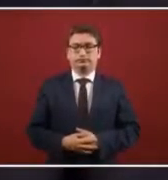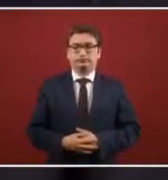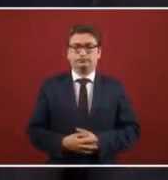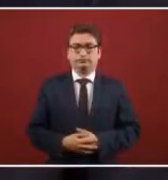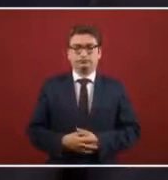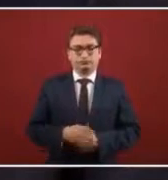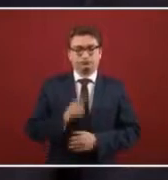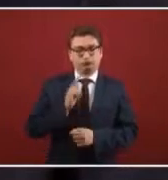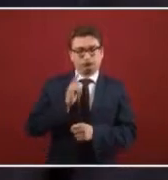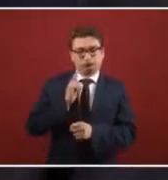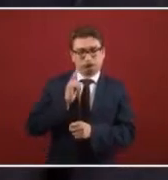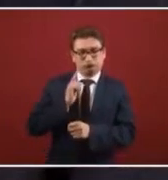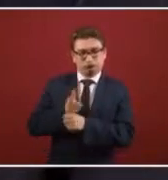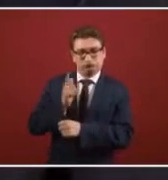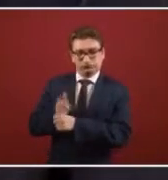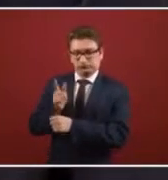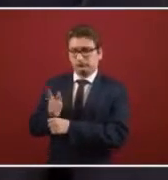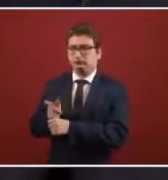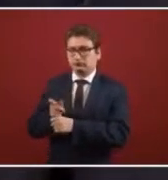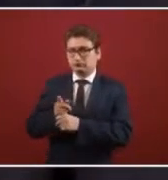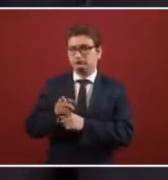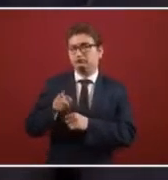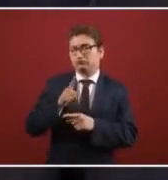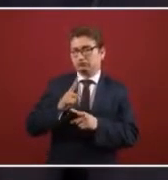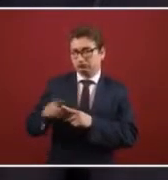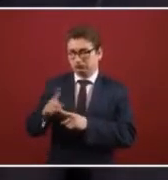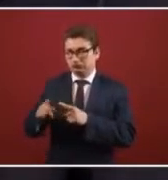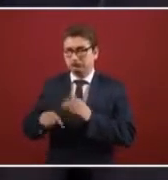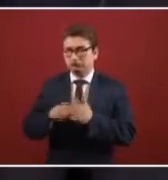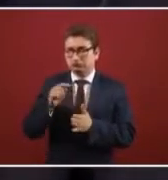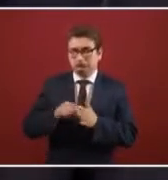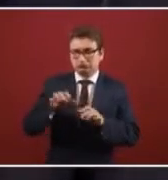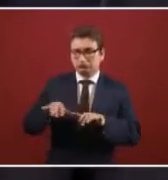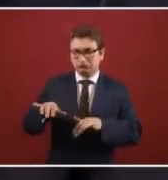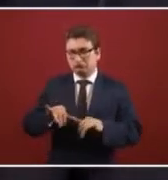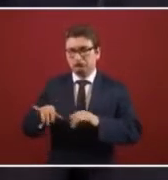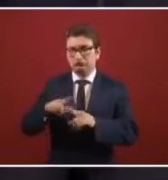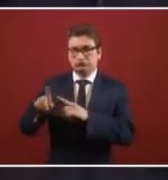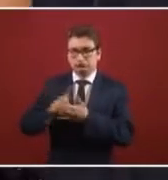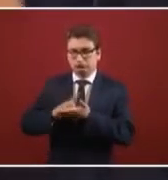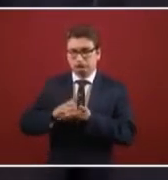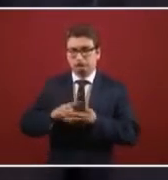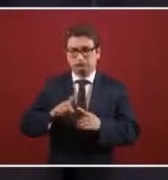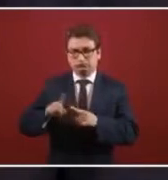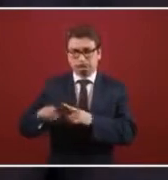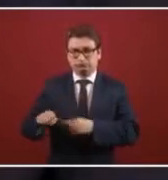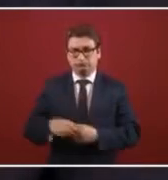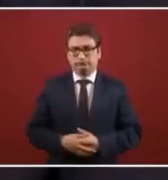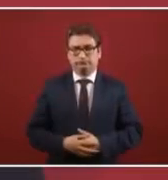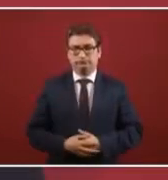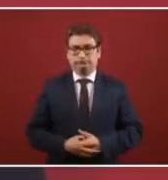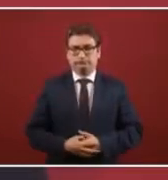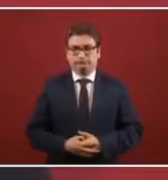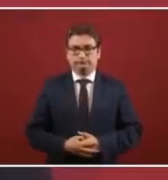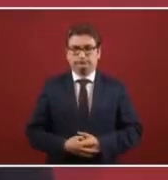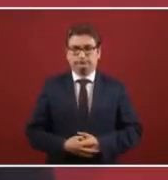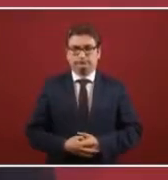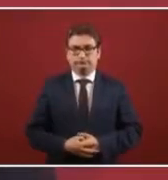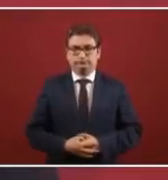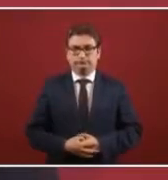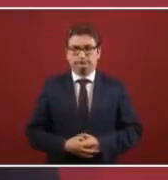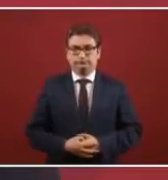descubierto y we've se discovered han destruido and laboratorios destroyed, and laboratories were destroyed.